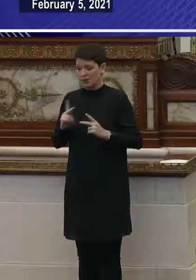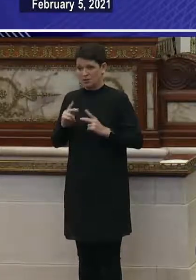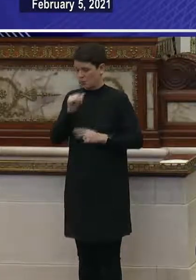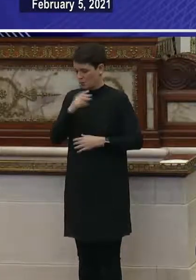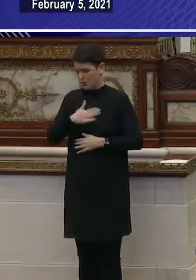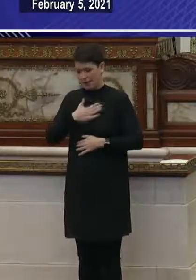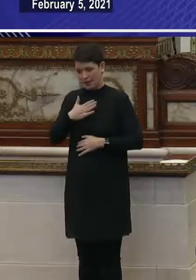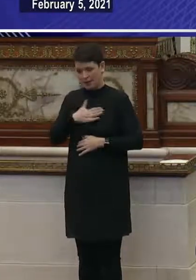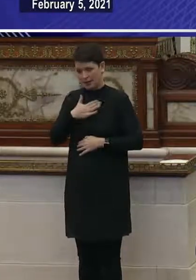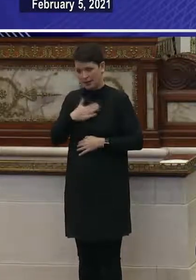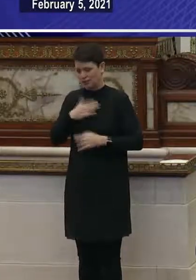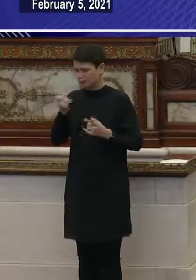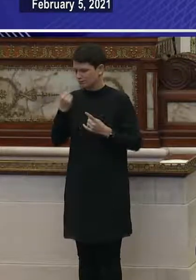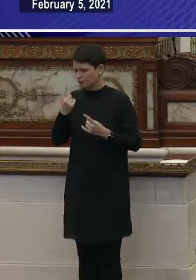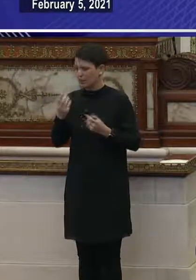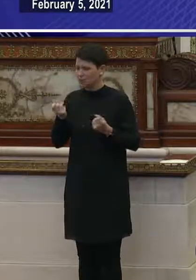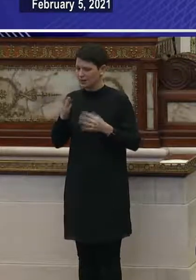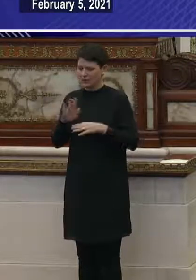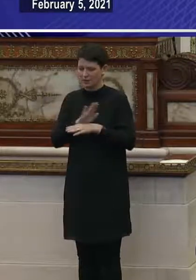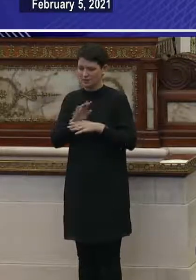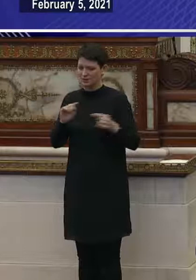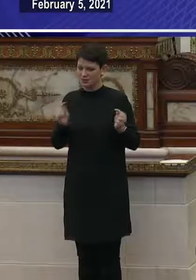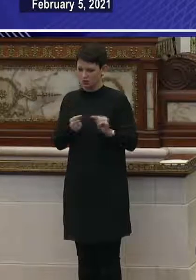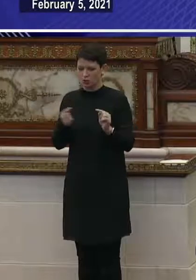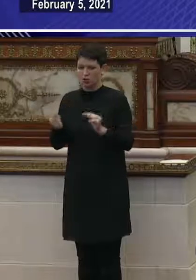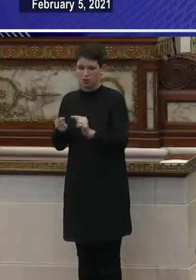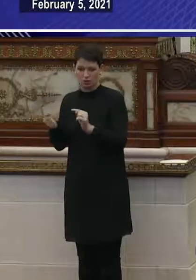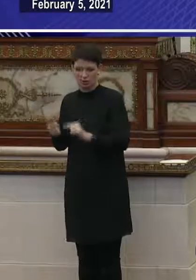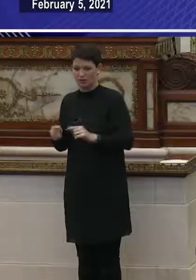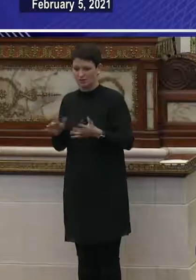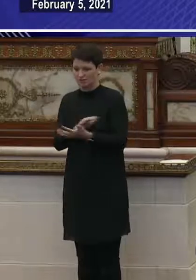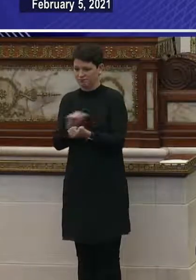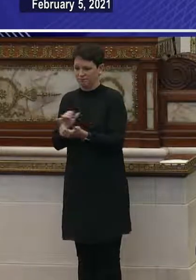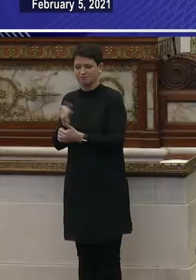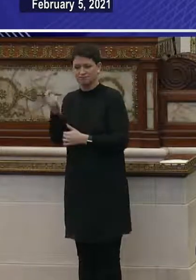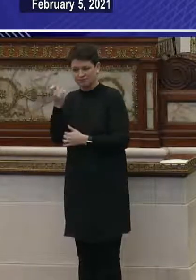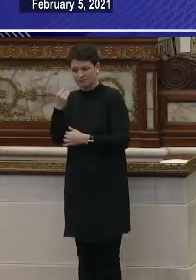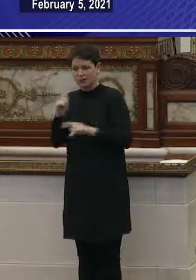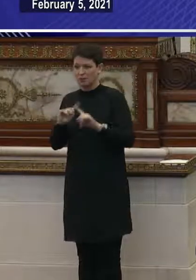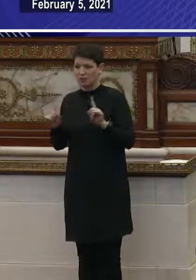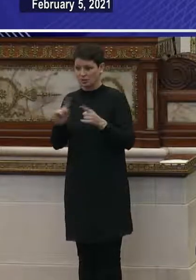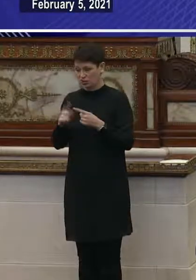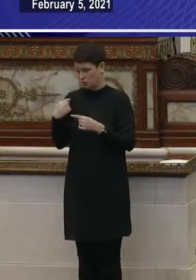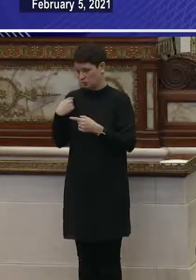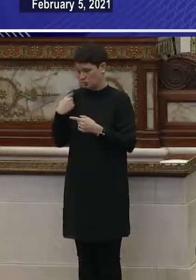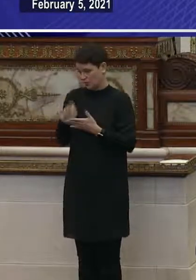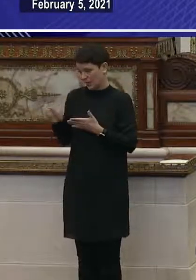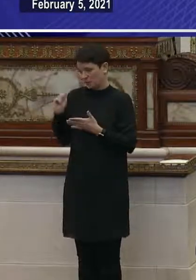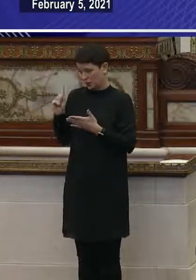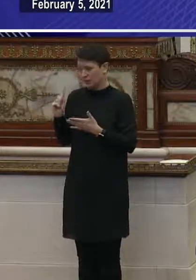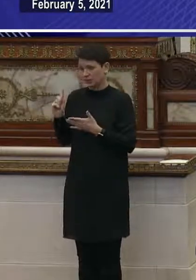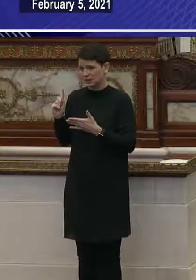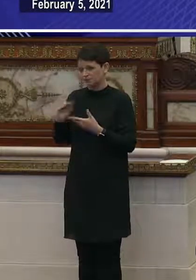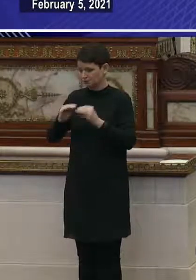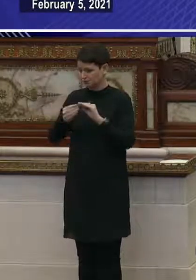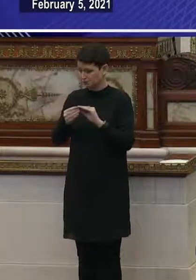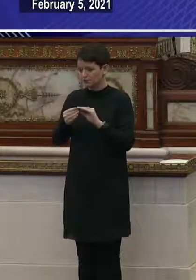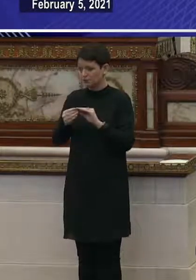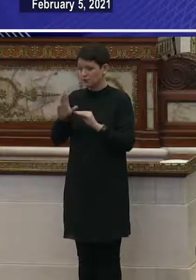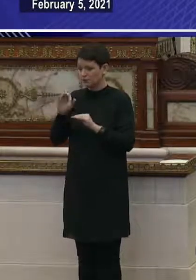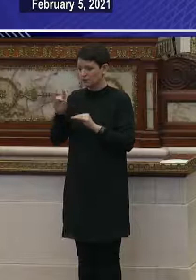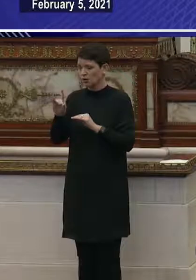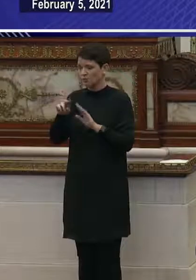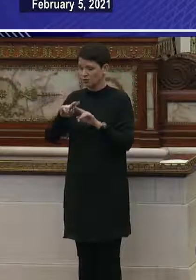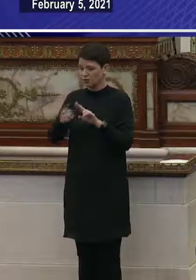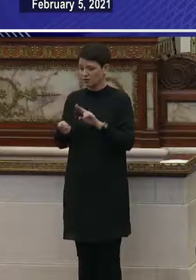that. I'm sure hurt a lot of businesses as a result of that. However, from that point until about a week ago, our case rates for COVID dropped by